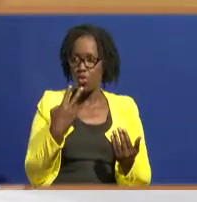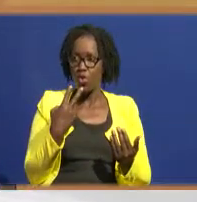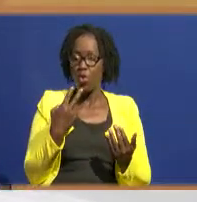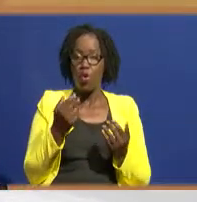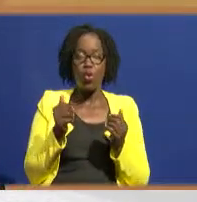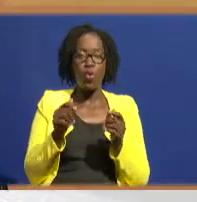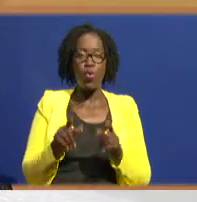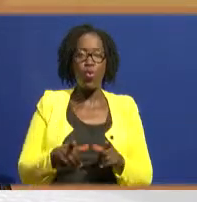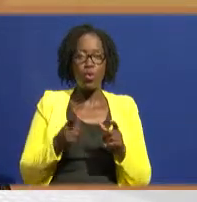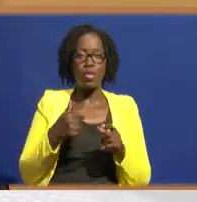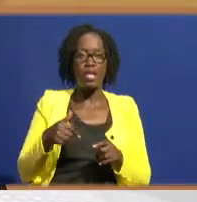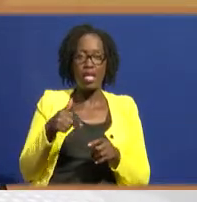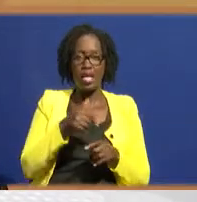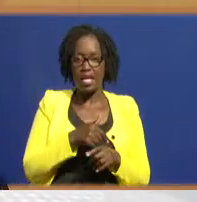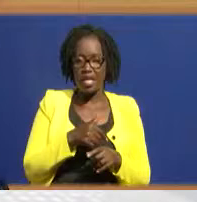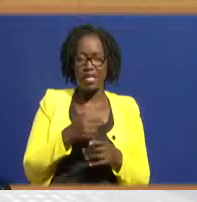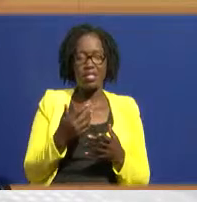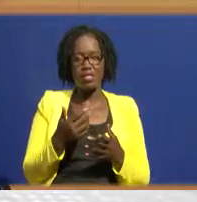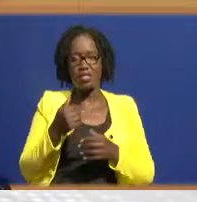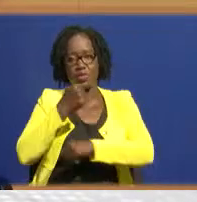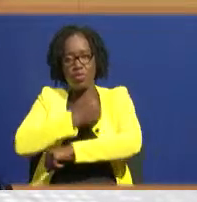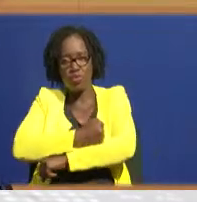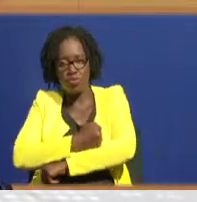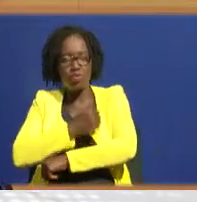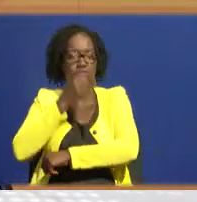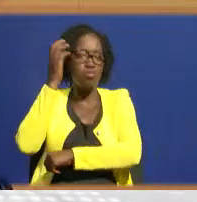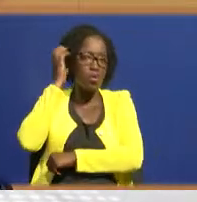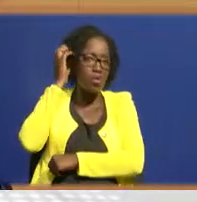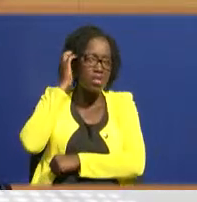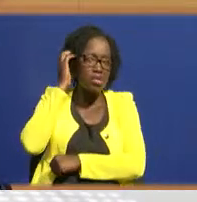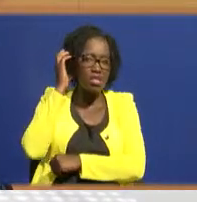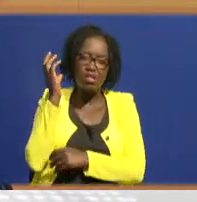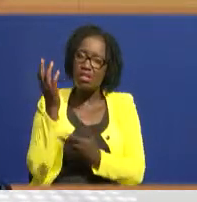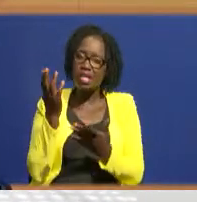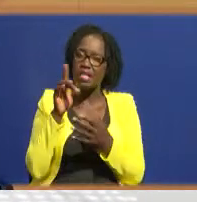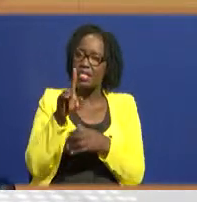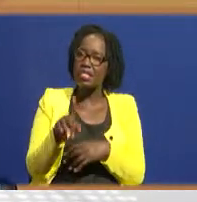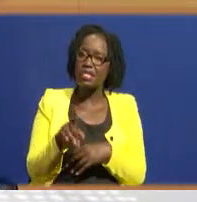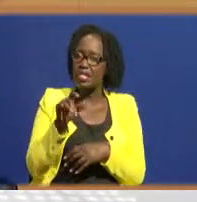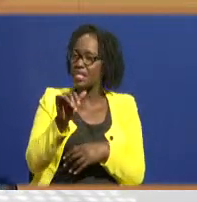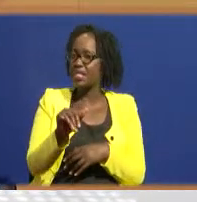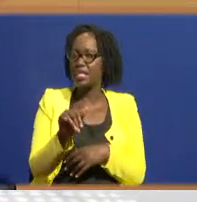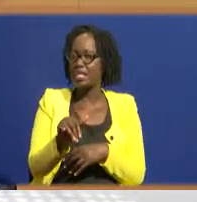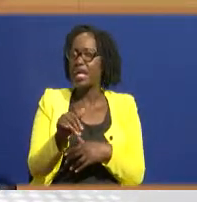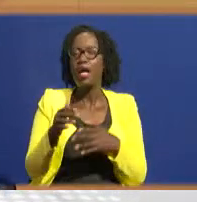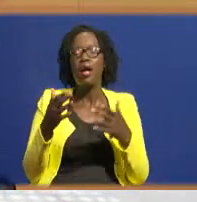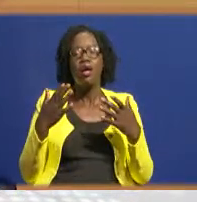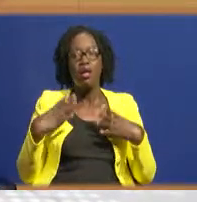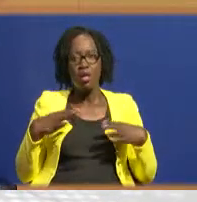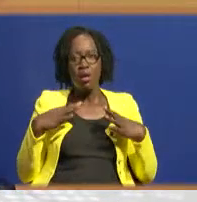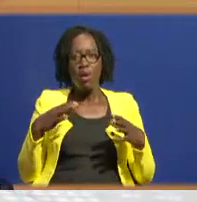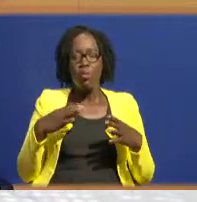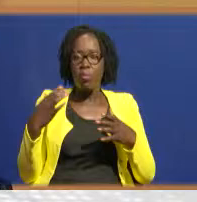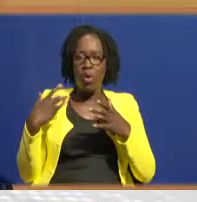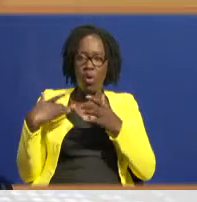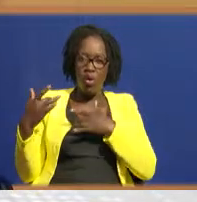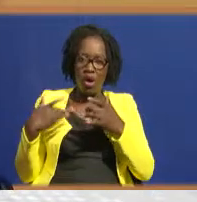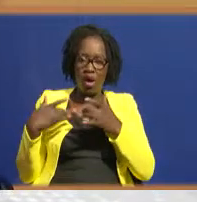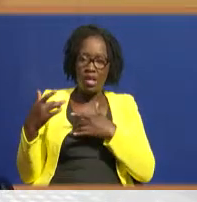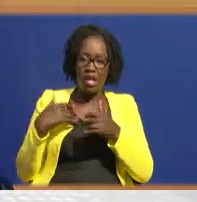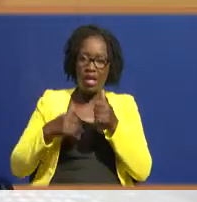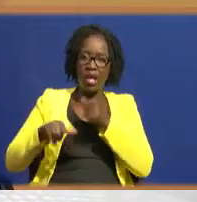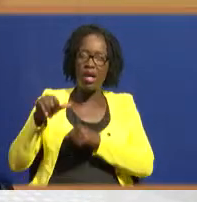us. Some are in school, some are in colleges, and there is need that there is people that are concerned